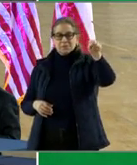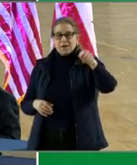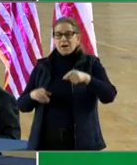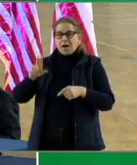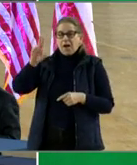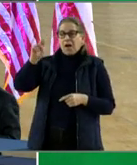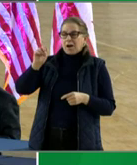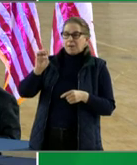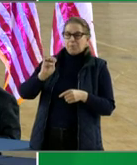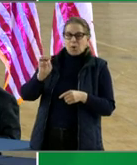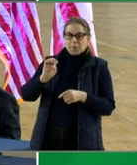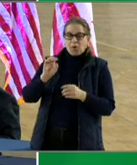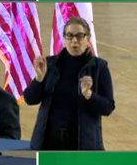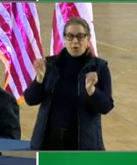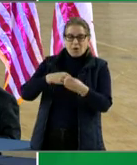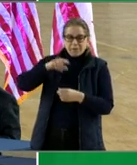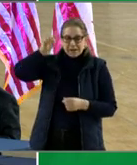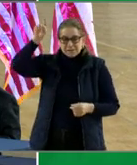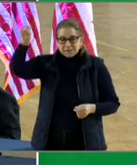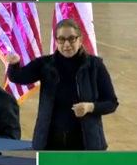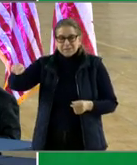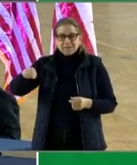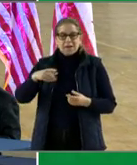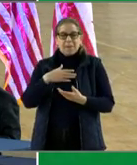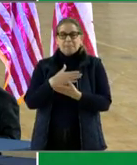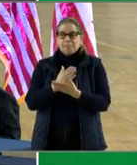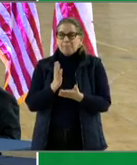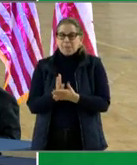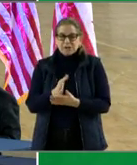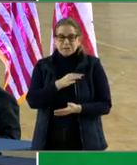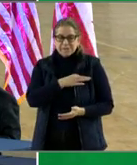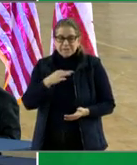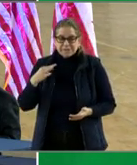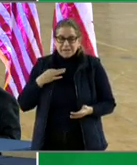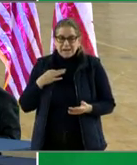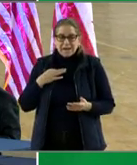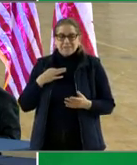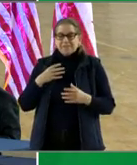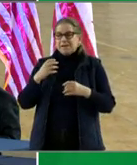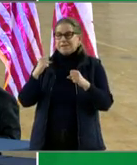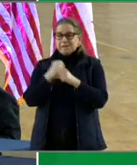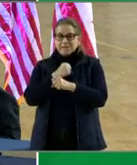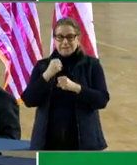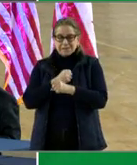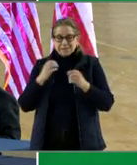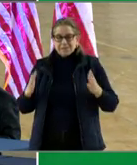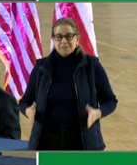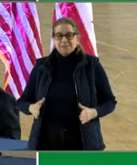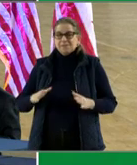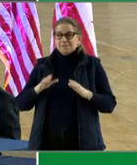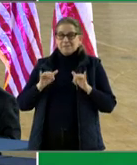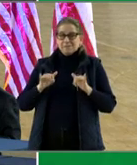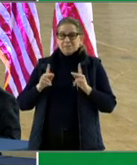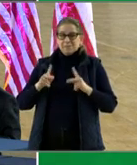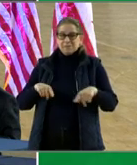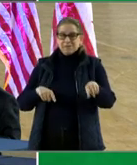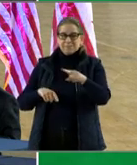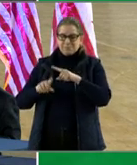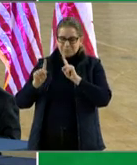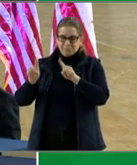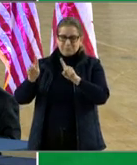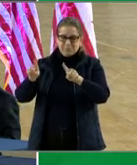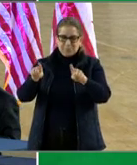on the budgets, who are still working on reimbursements, who are crunching data, who are issuing reports, who are responding to